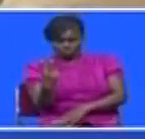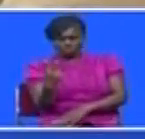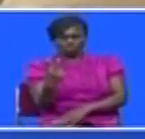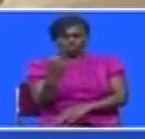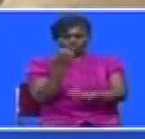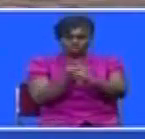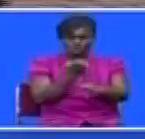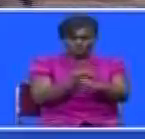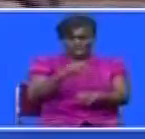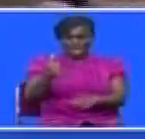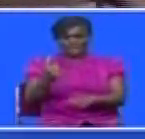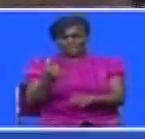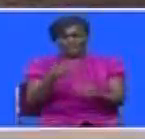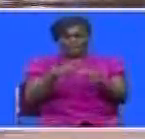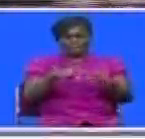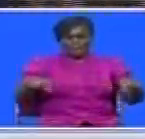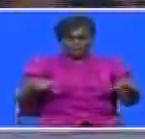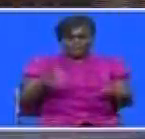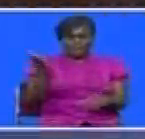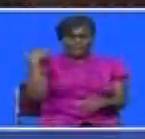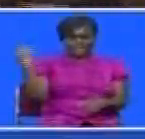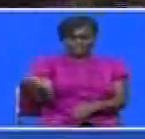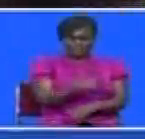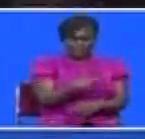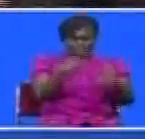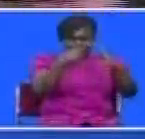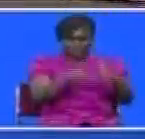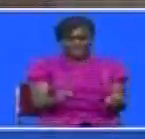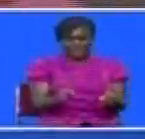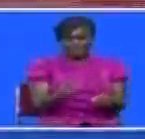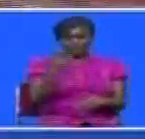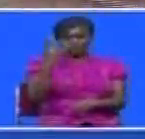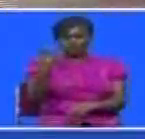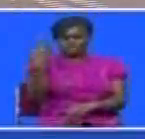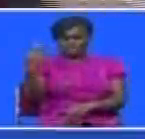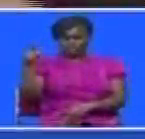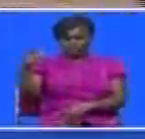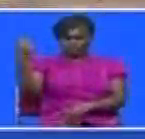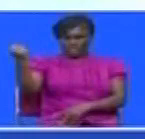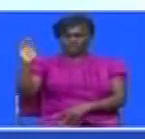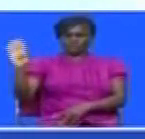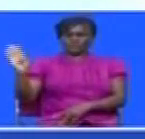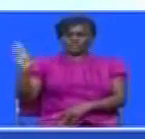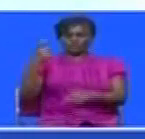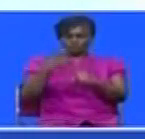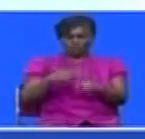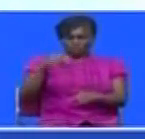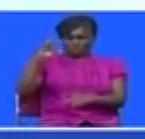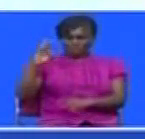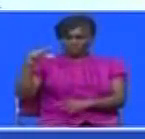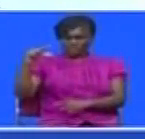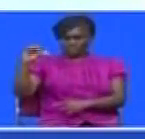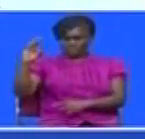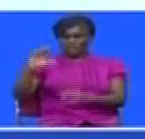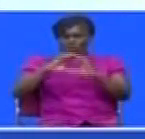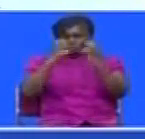and three are wooden poles. The last mile project is to commence, for which 43.5 billion shillings from the AFDB and World